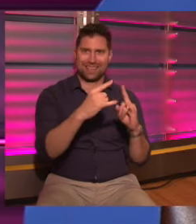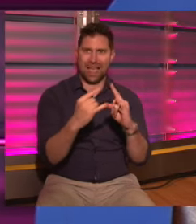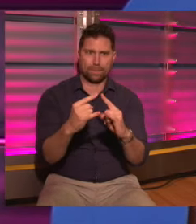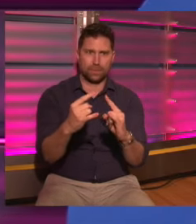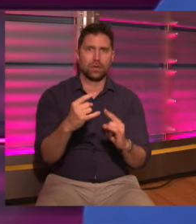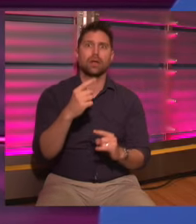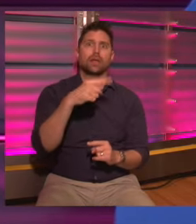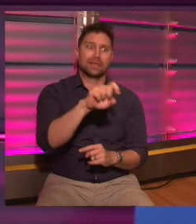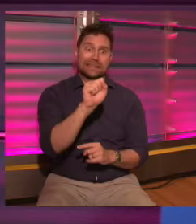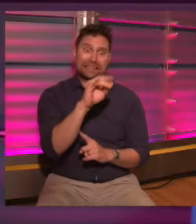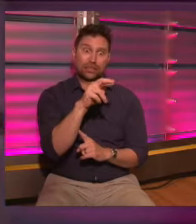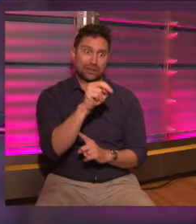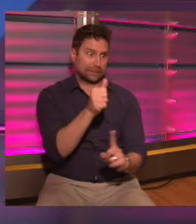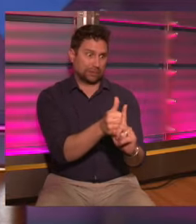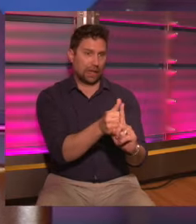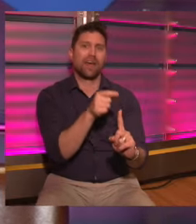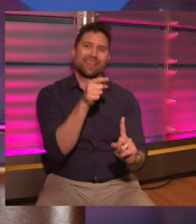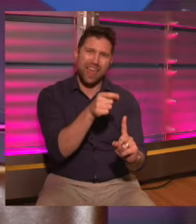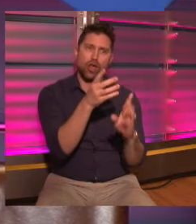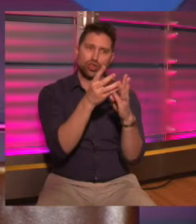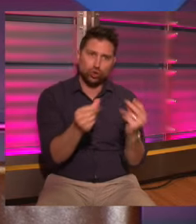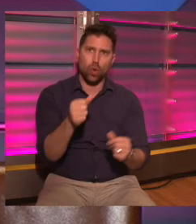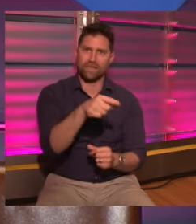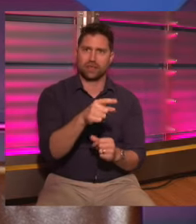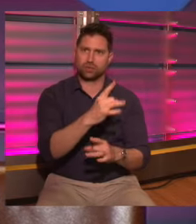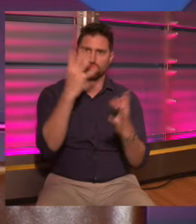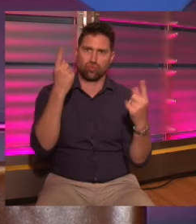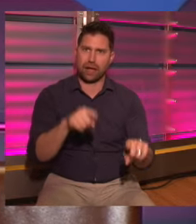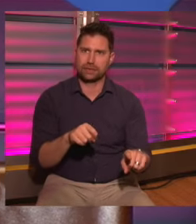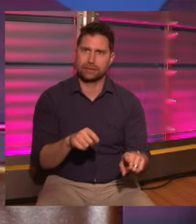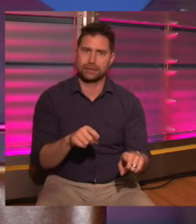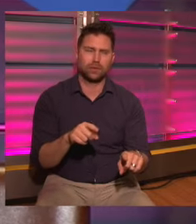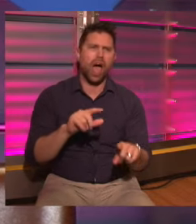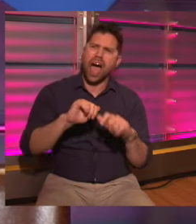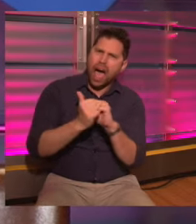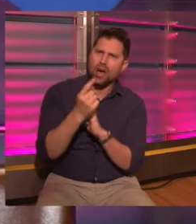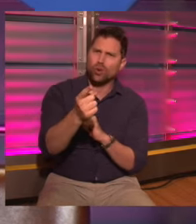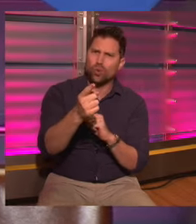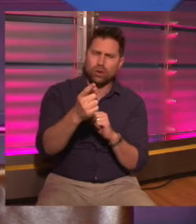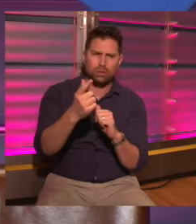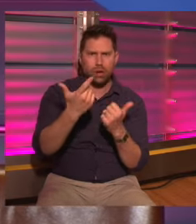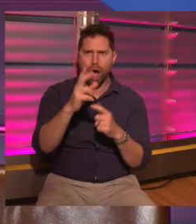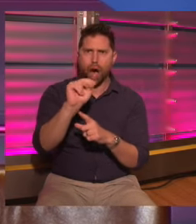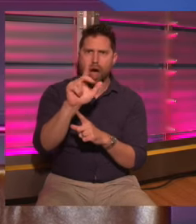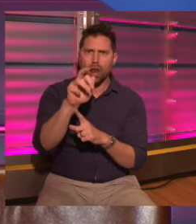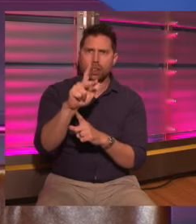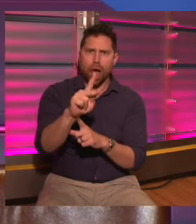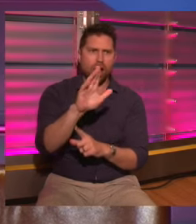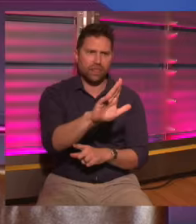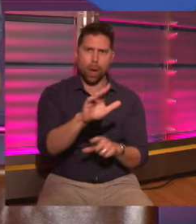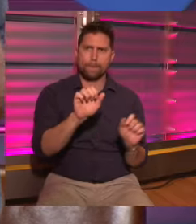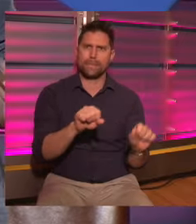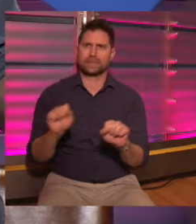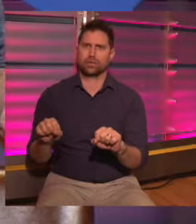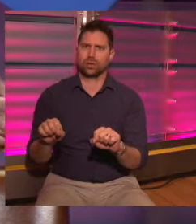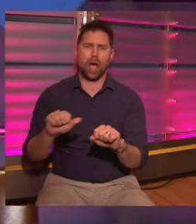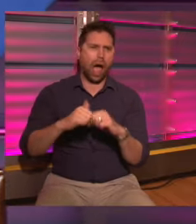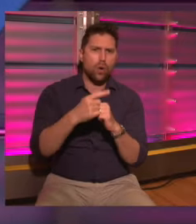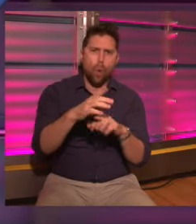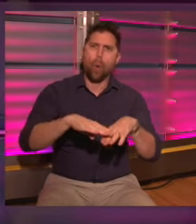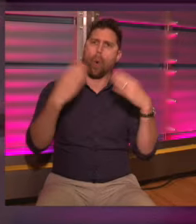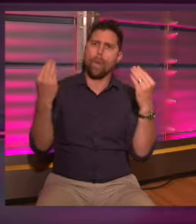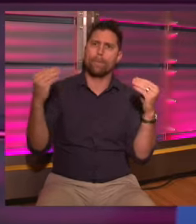Syrians themselves are the solution to this crisis. And so how do you unlock their potential? How do you open up more